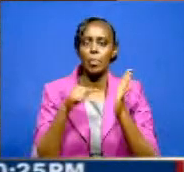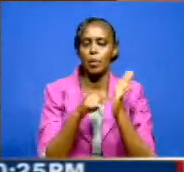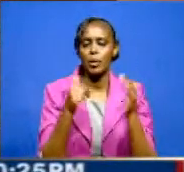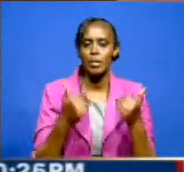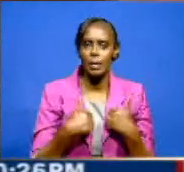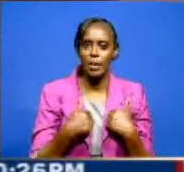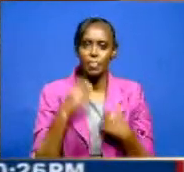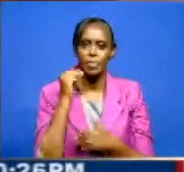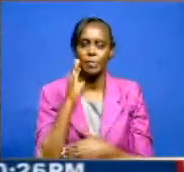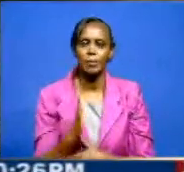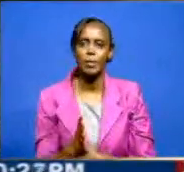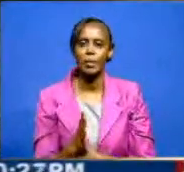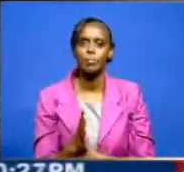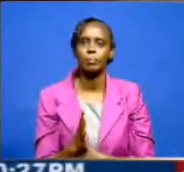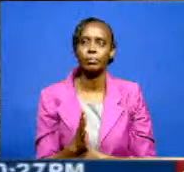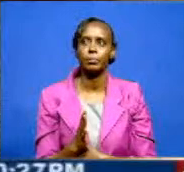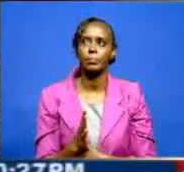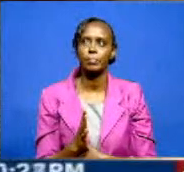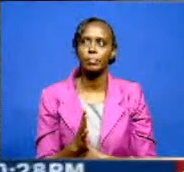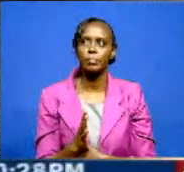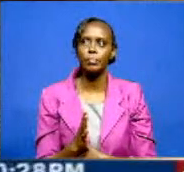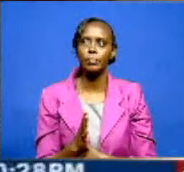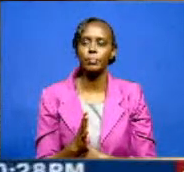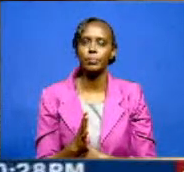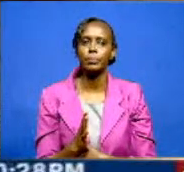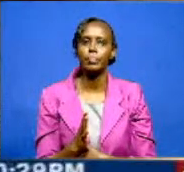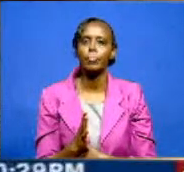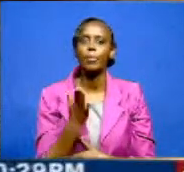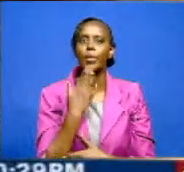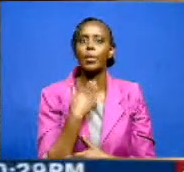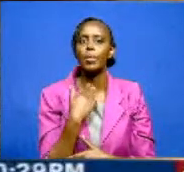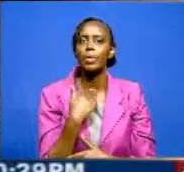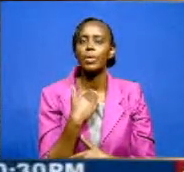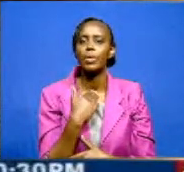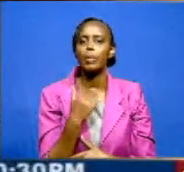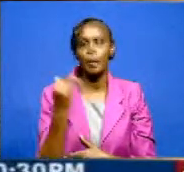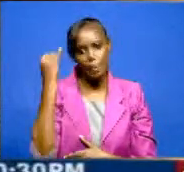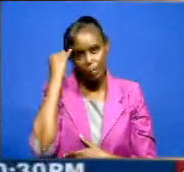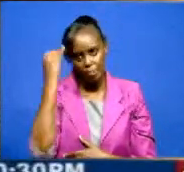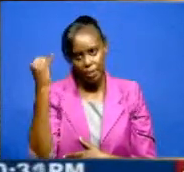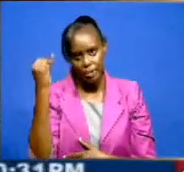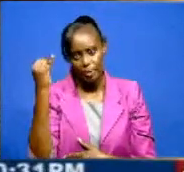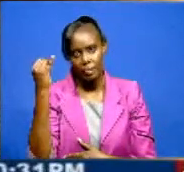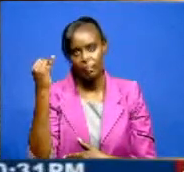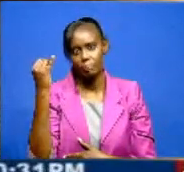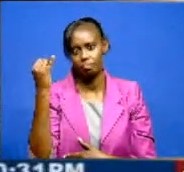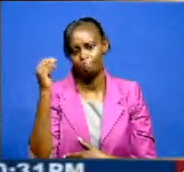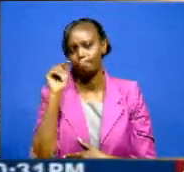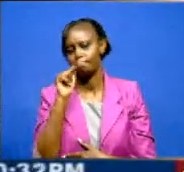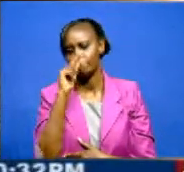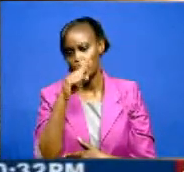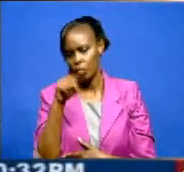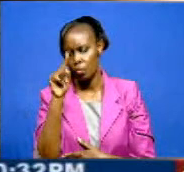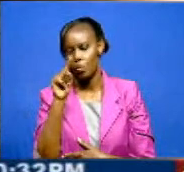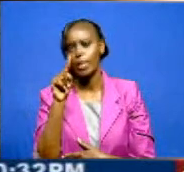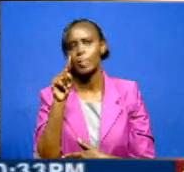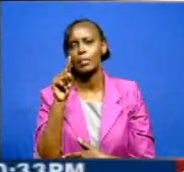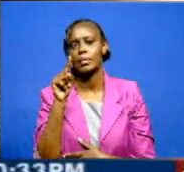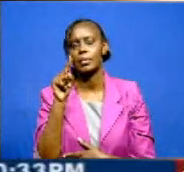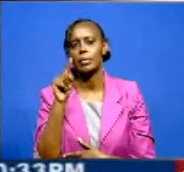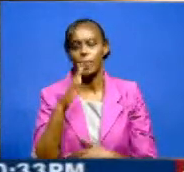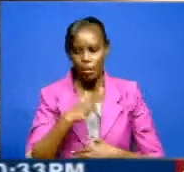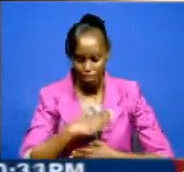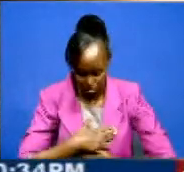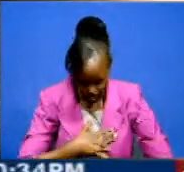order, Mr. Speaker. I was just imagining, is the